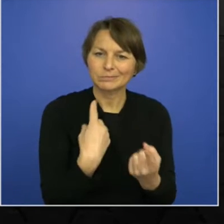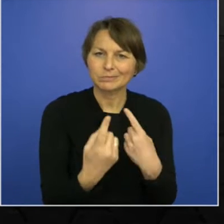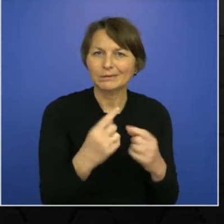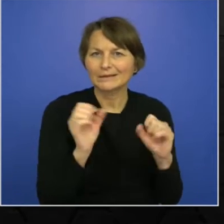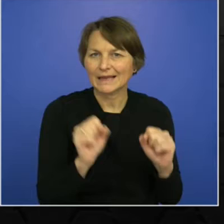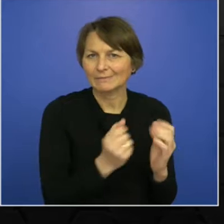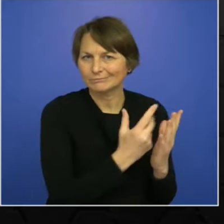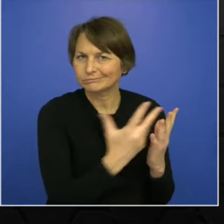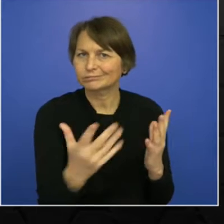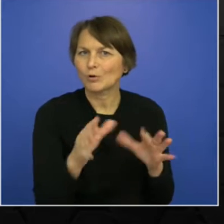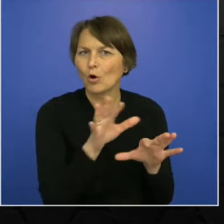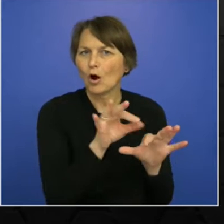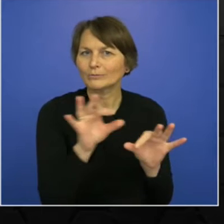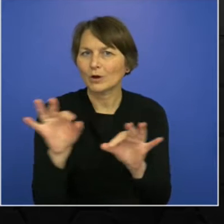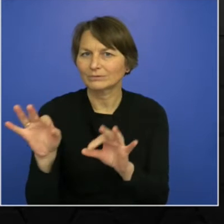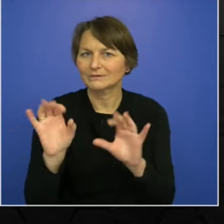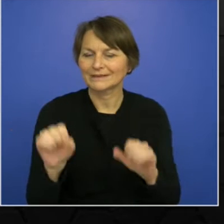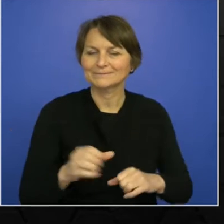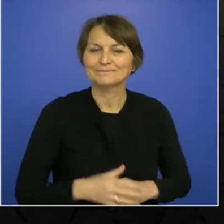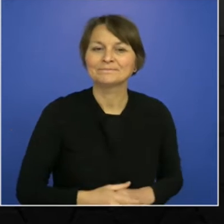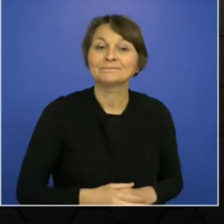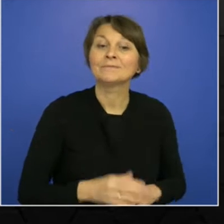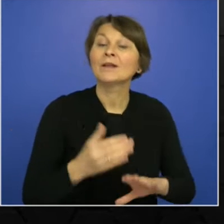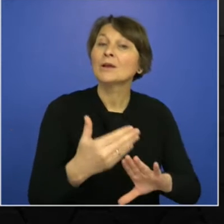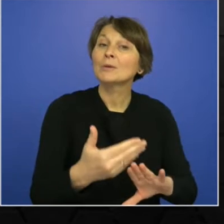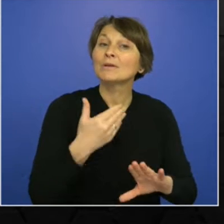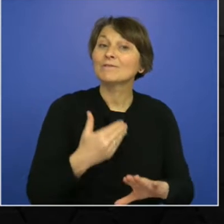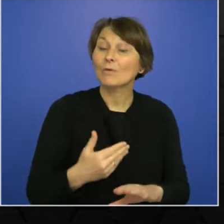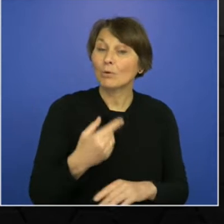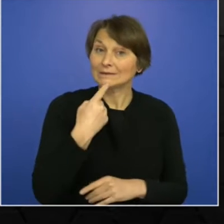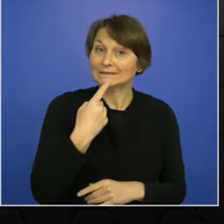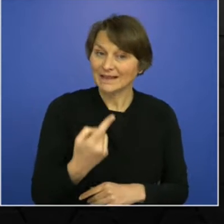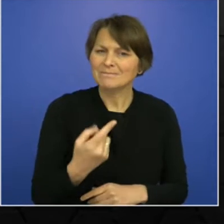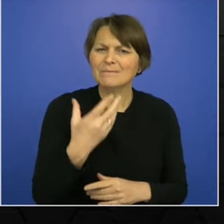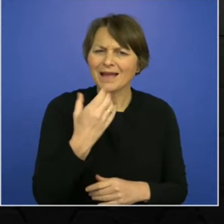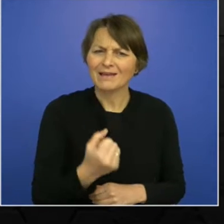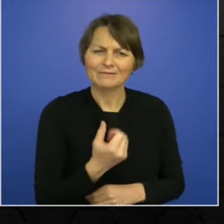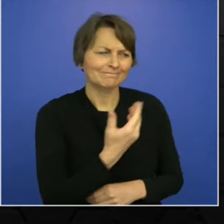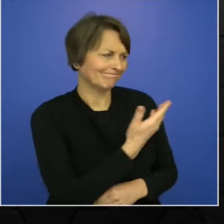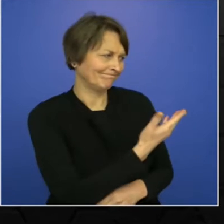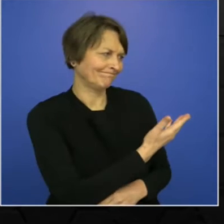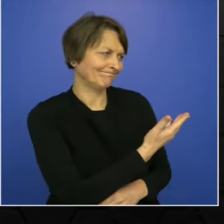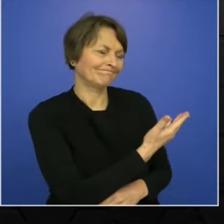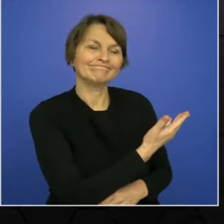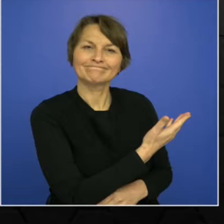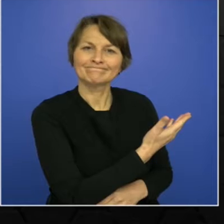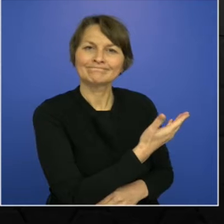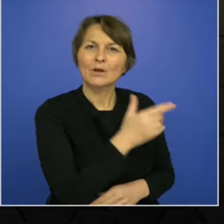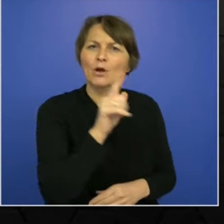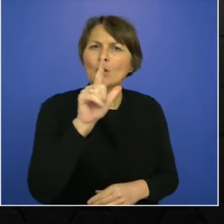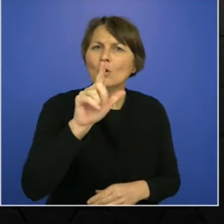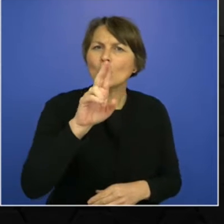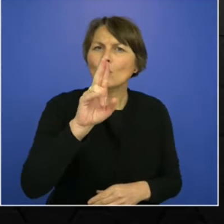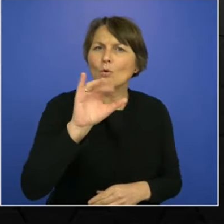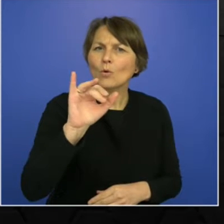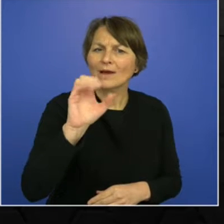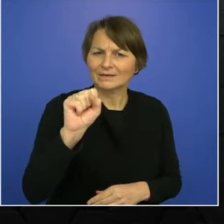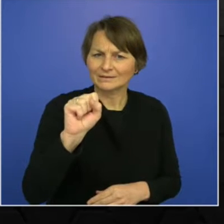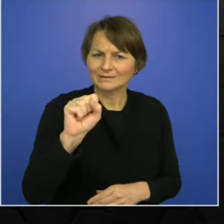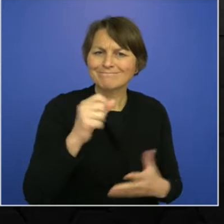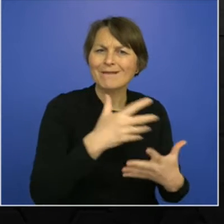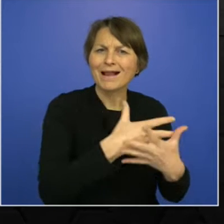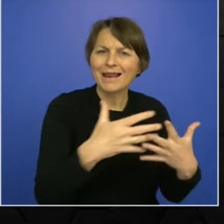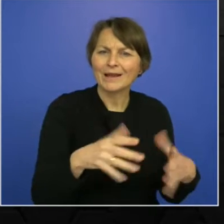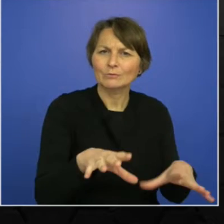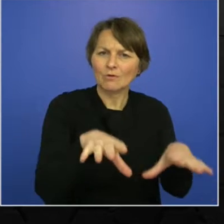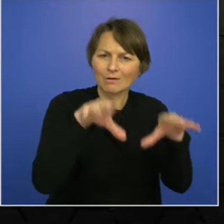So as I mentioned before, there is integration with LUIS. So what is language understanding? Just a short mention here, that LUIS is